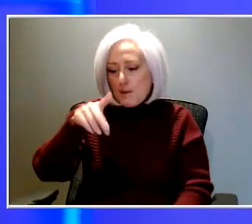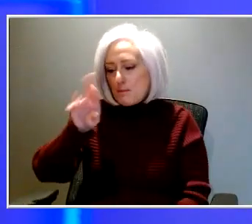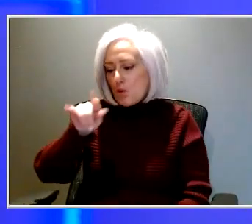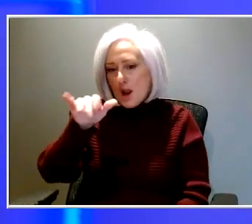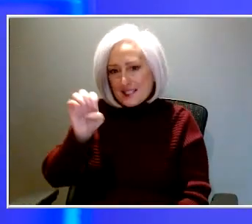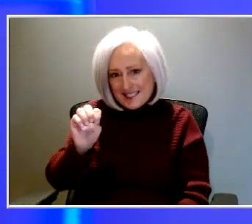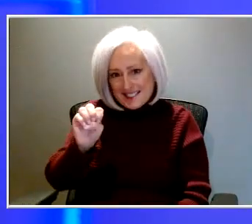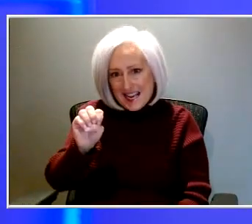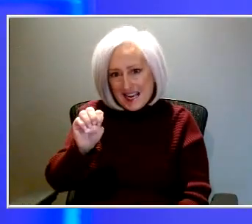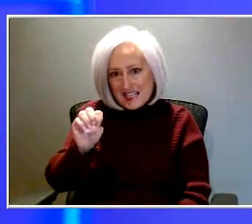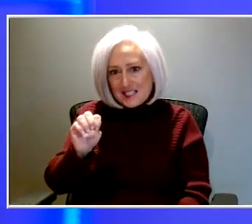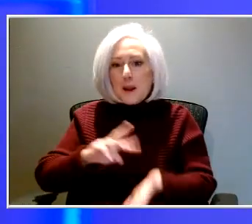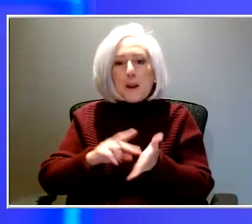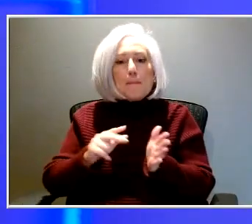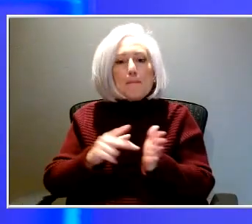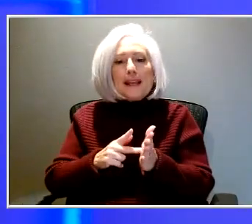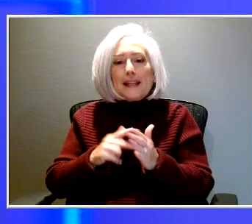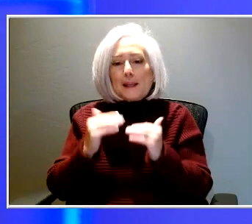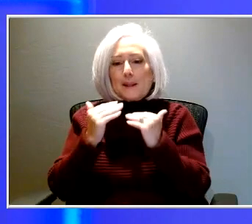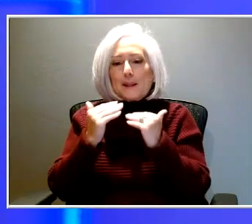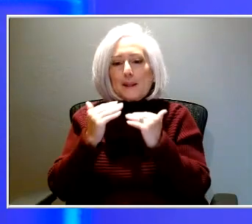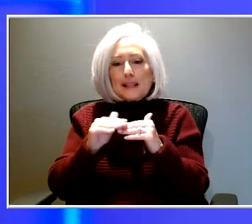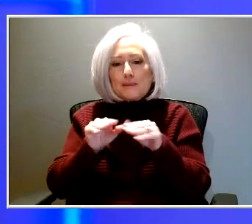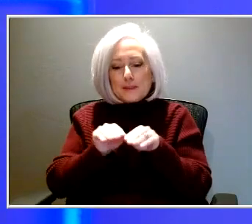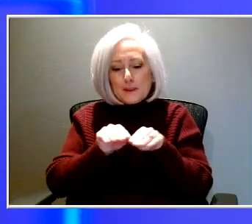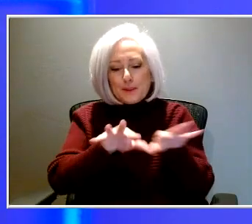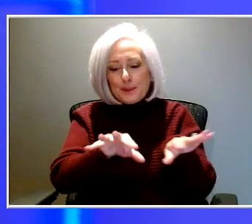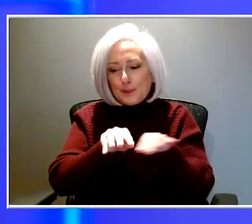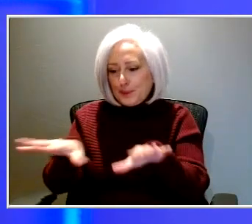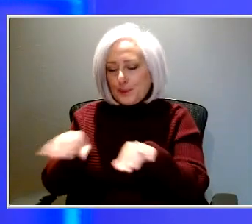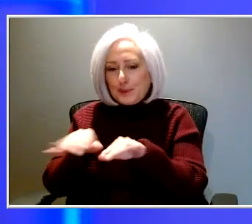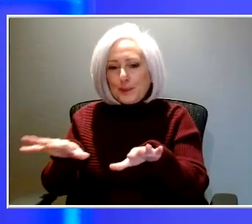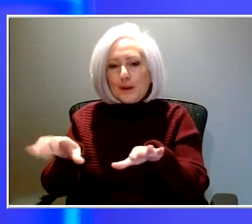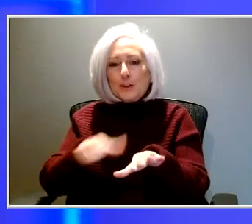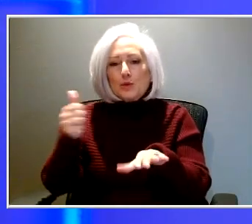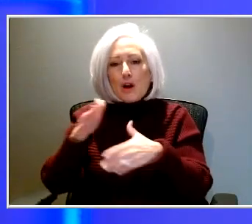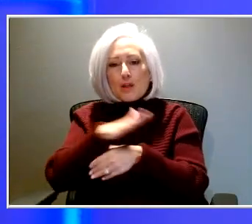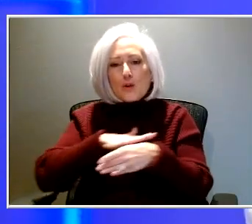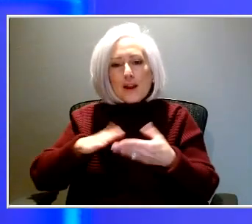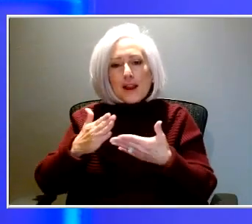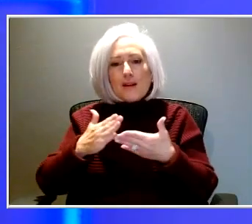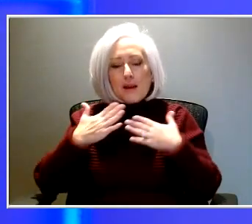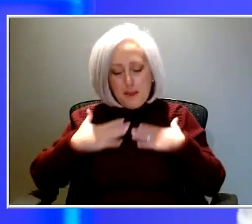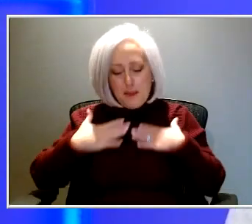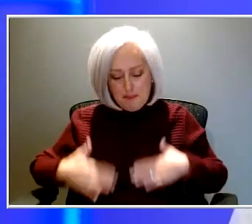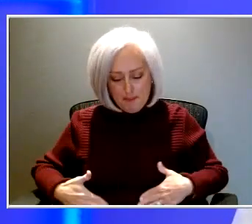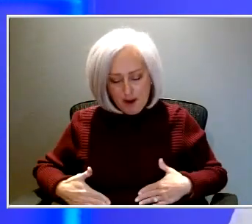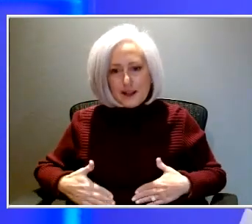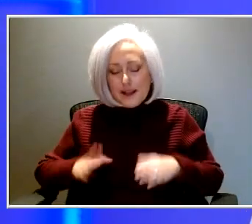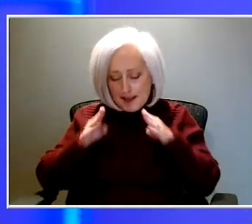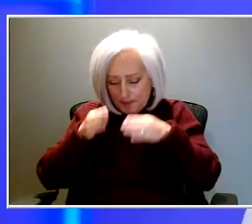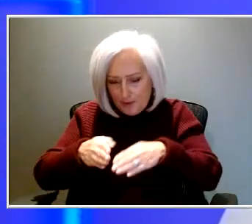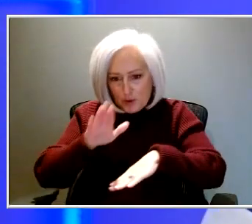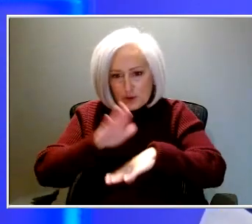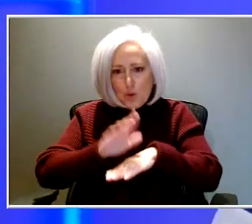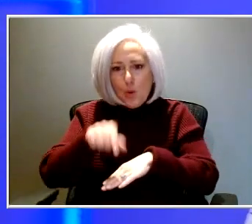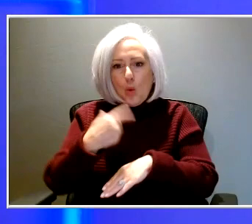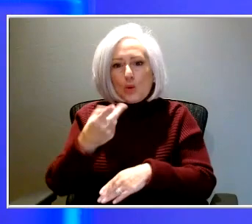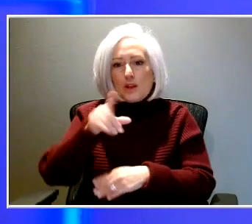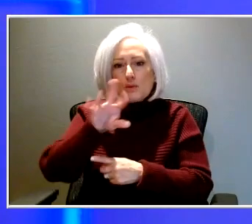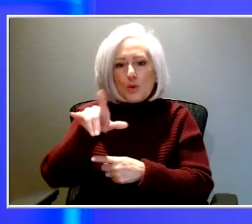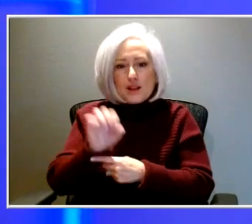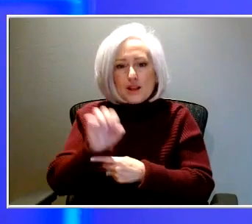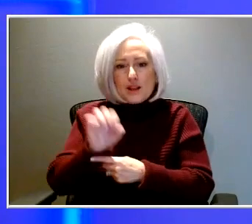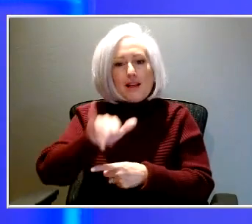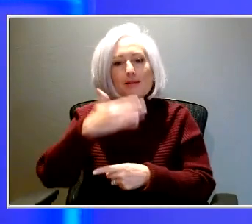directly into the prostate. And that really, for many patients, is the best way to treat the cancer as hard as we can and really spare all the other organs